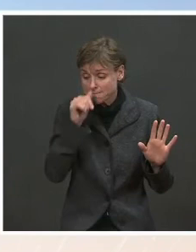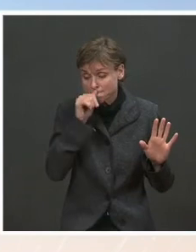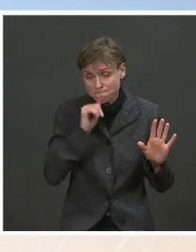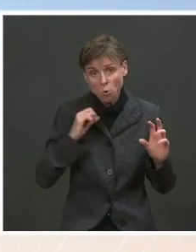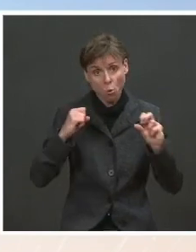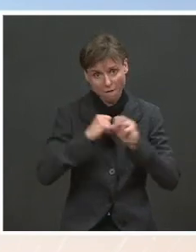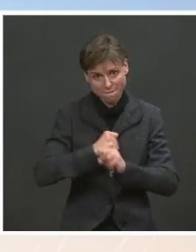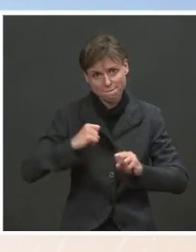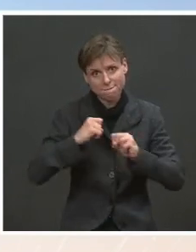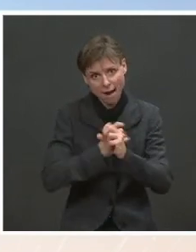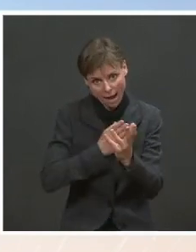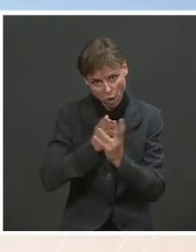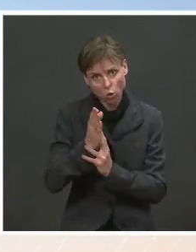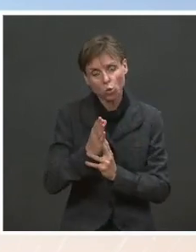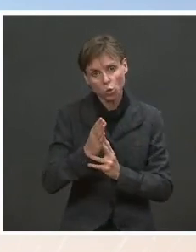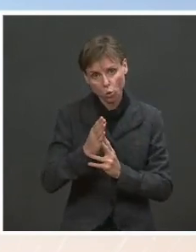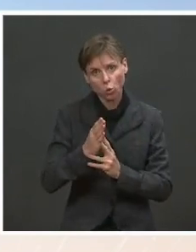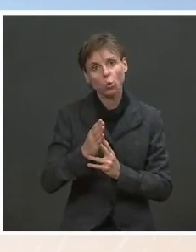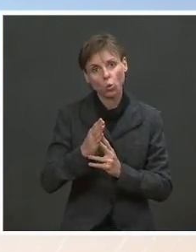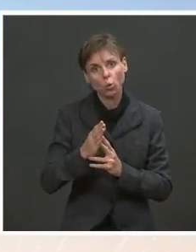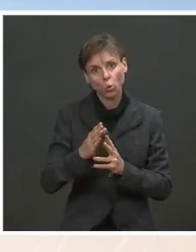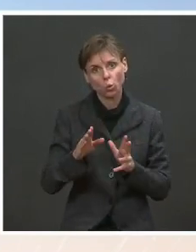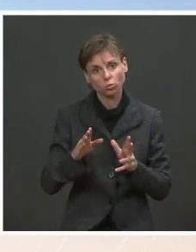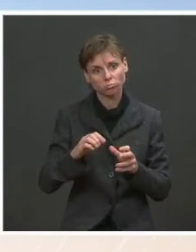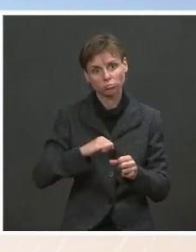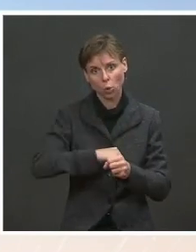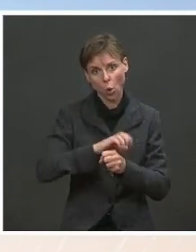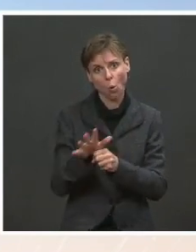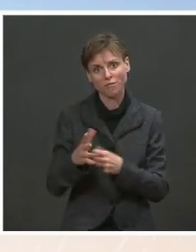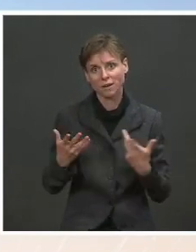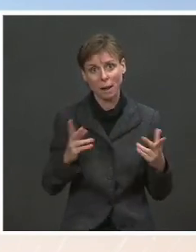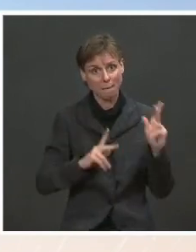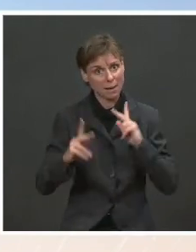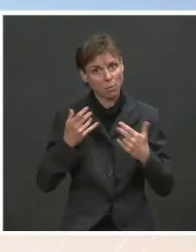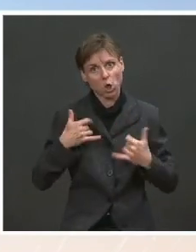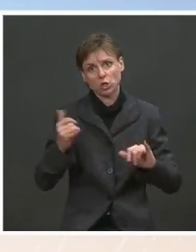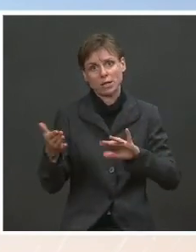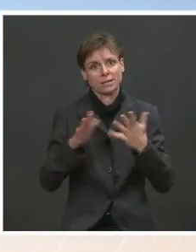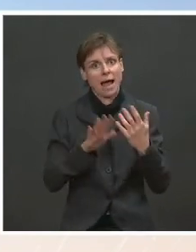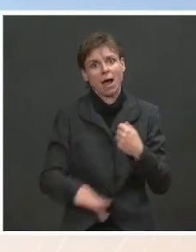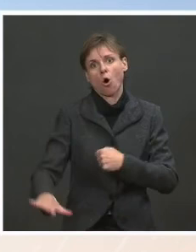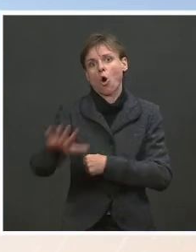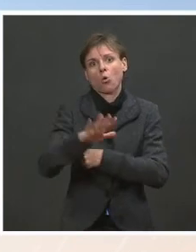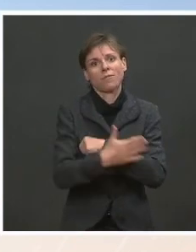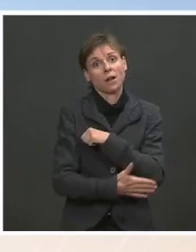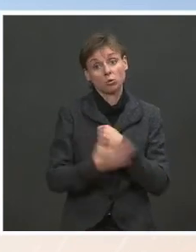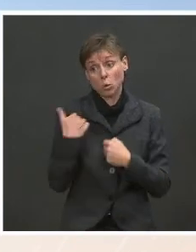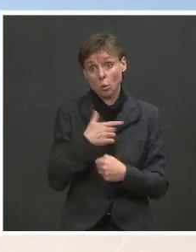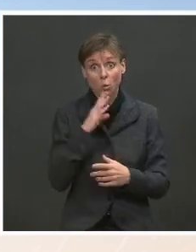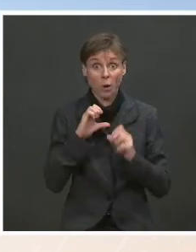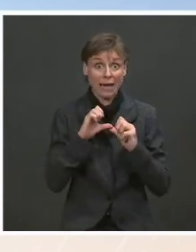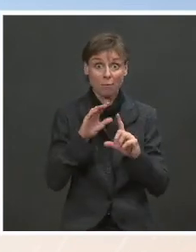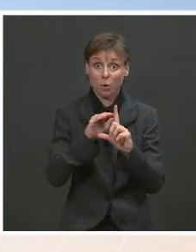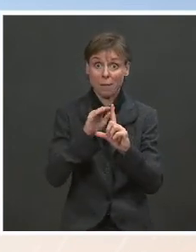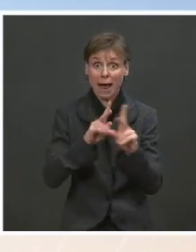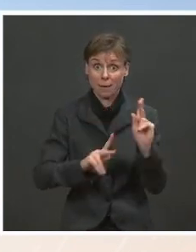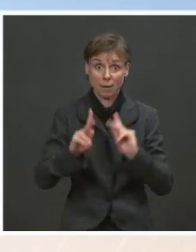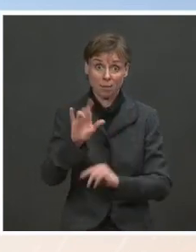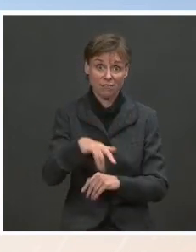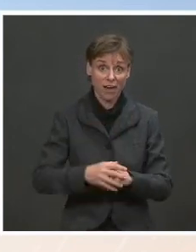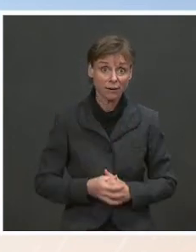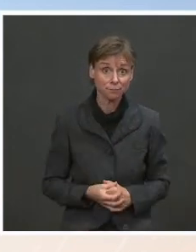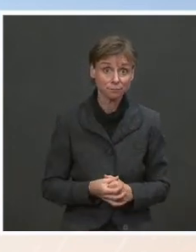pandemic. People are still dying across the country, and we'll keep at reminding people of that. Go ahead in the back. Press conference next week with the